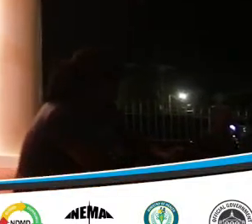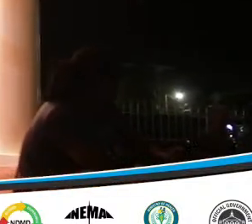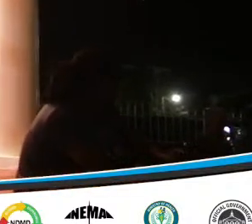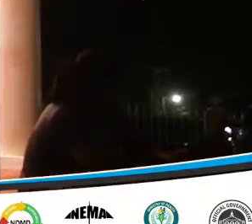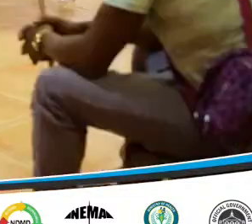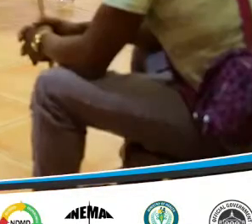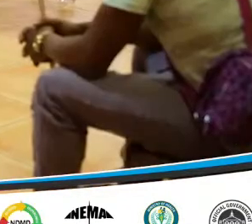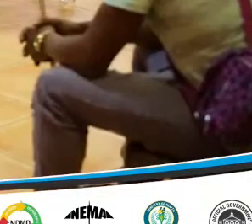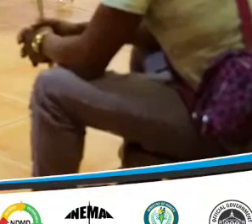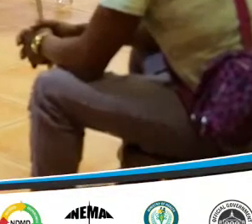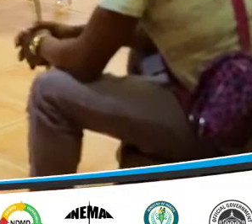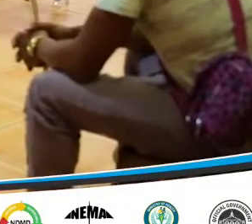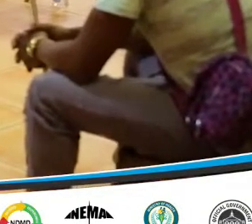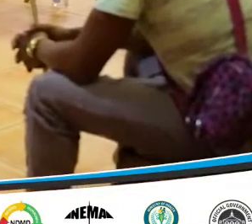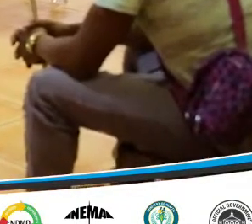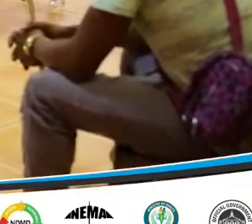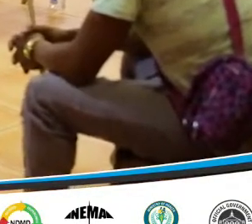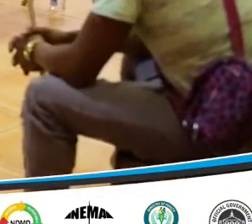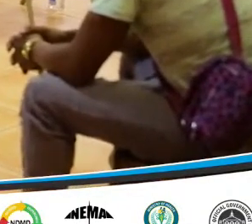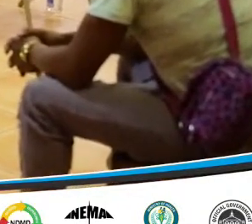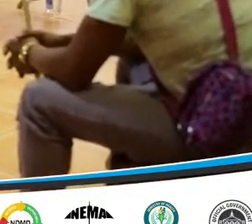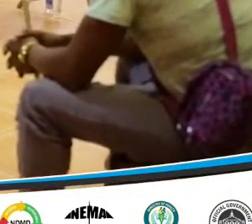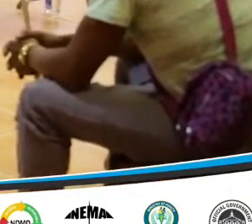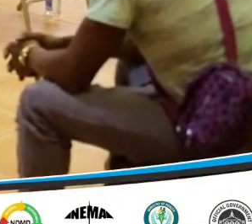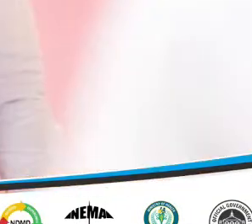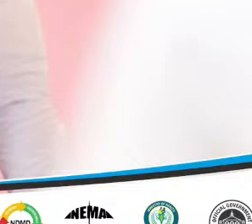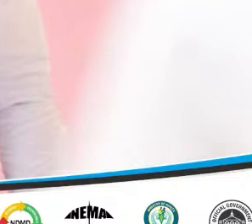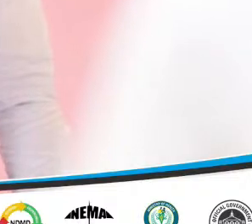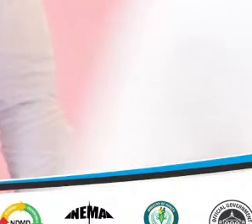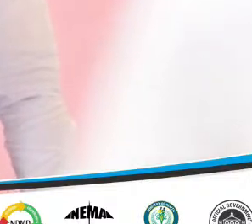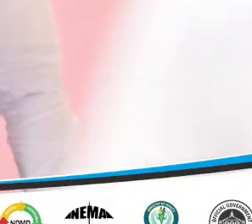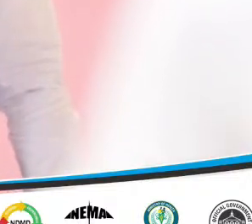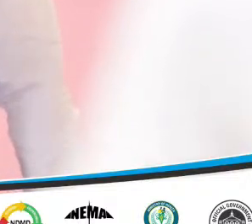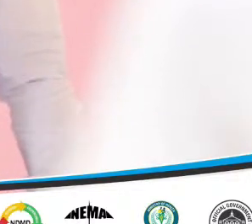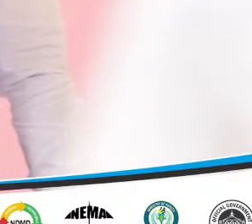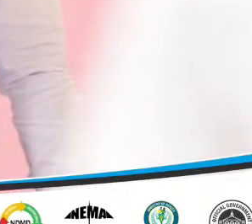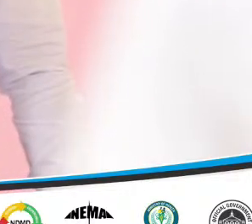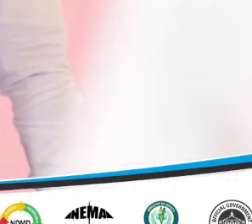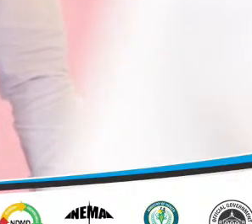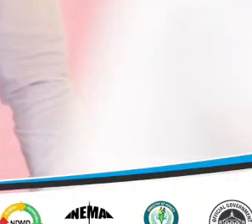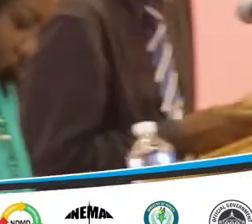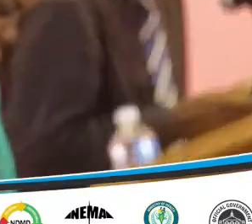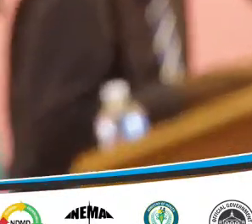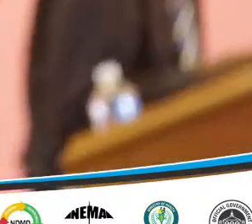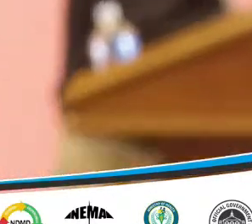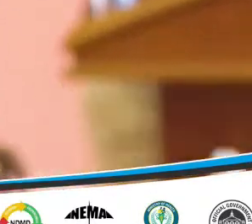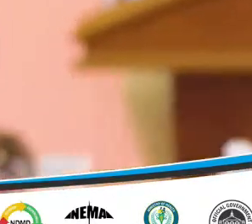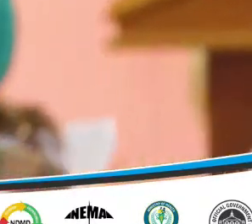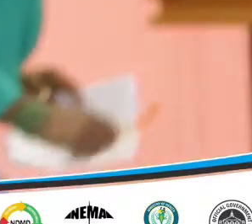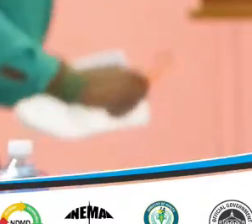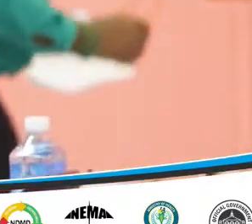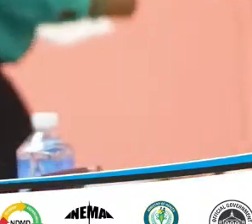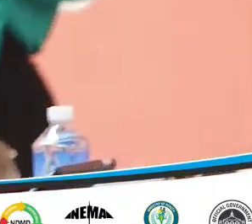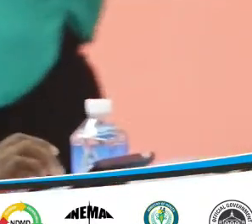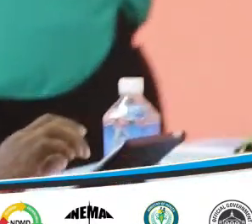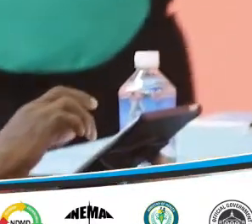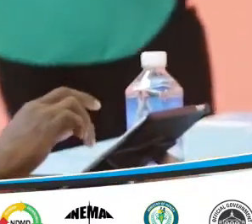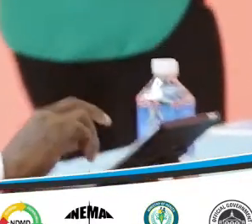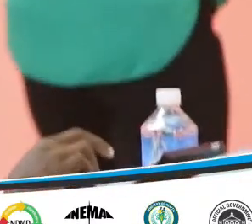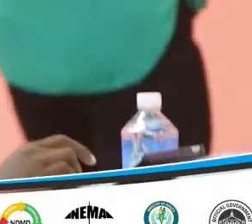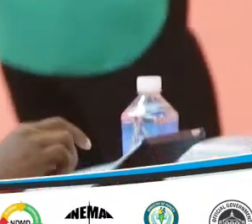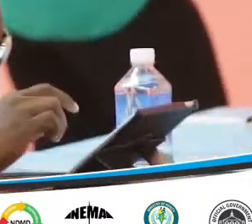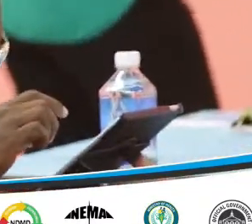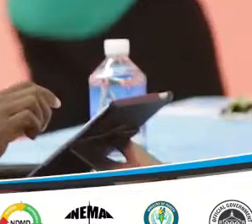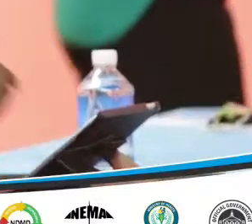Tonight we had another successful town hall meeting in which we engaged the